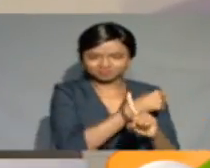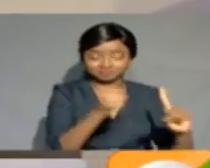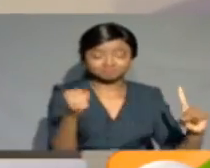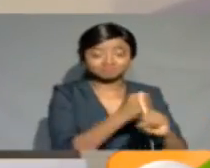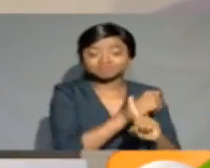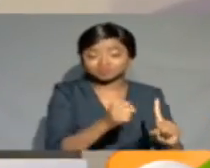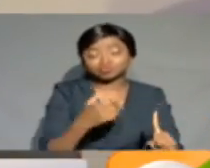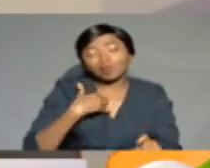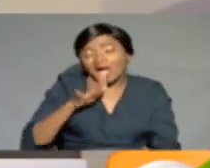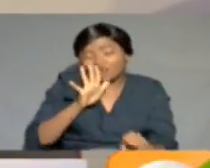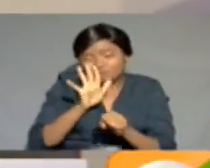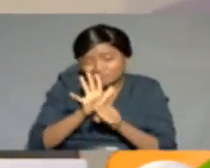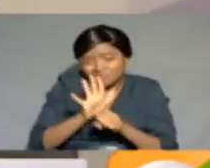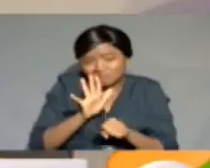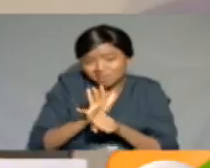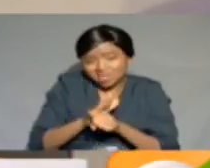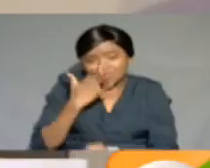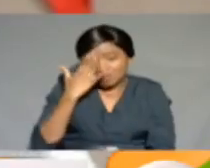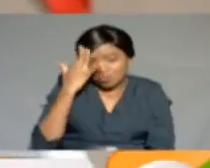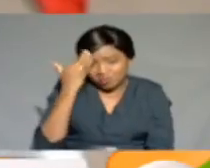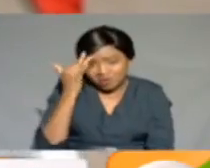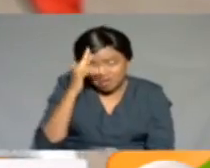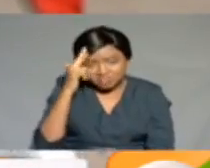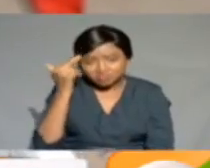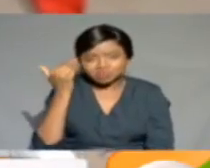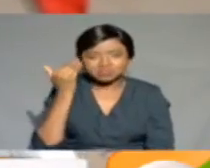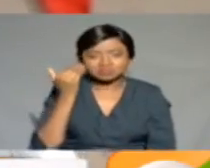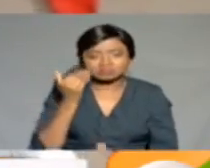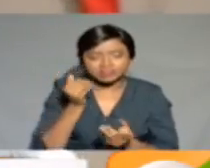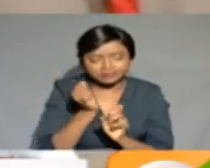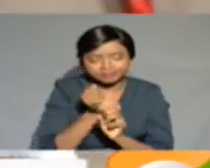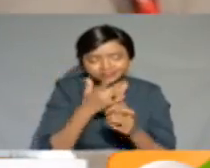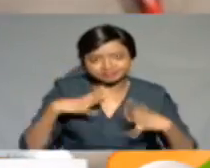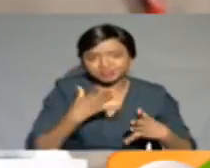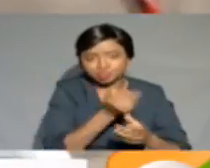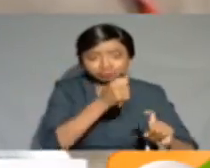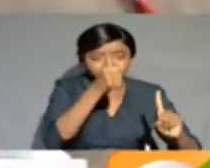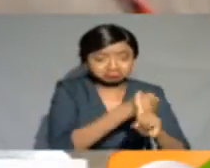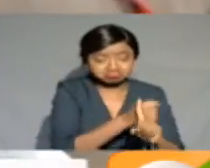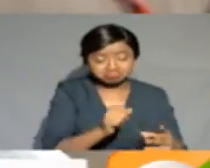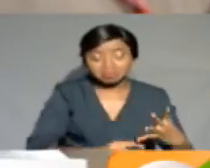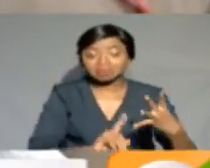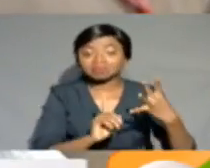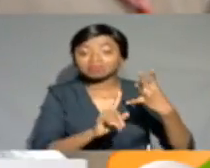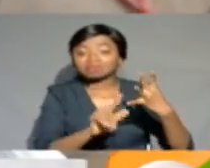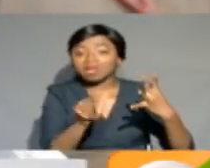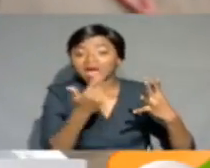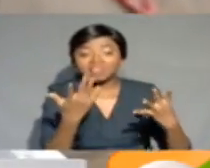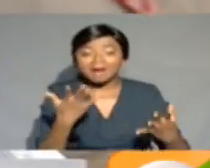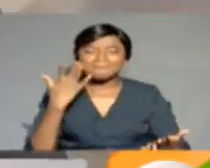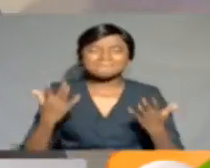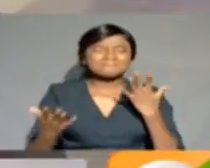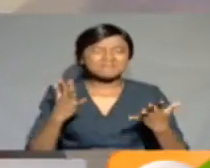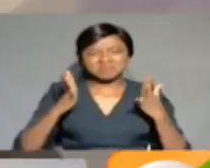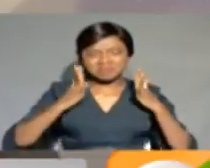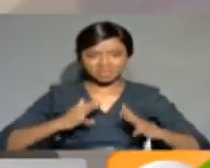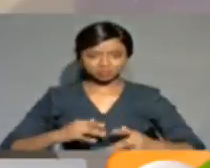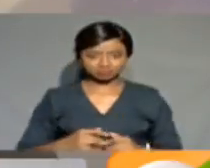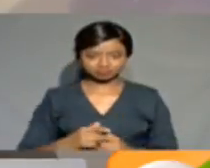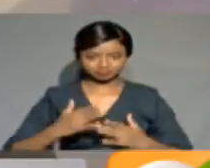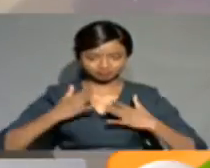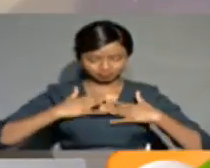very many reasons contribute to this. Okay. And sometimes, you know, somebody may be, you know, physically